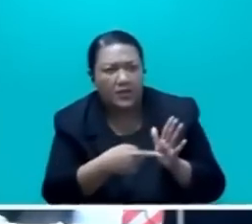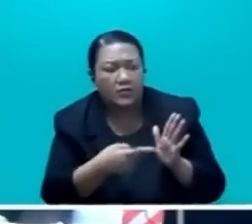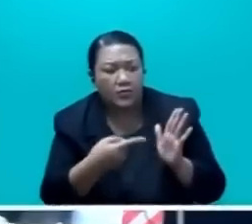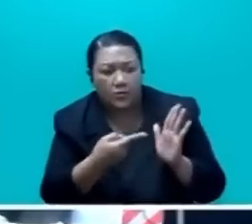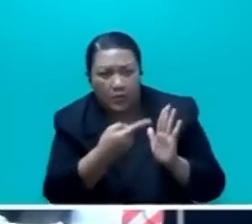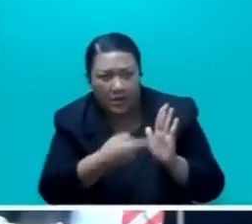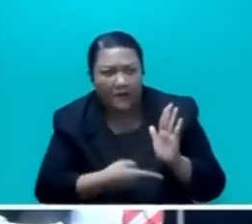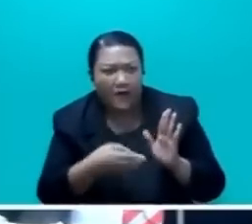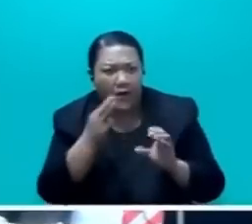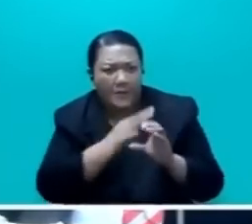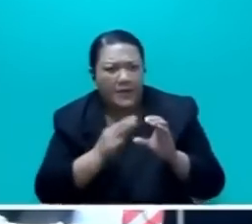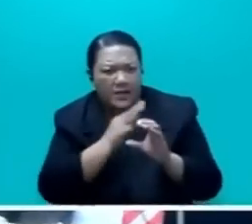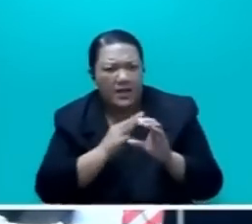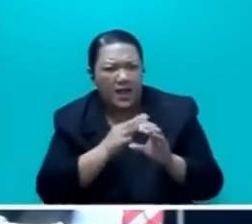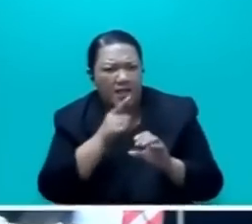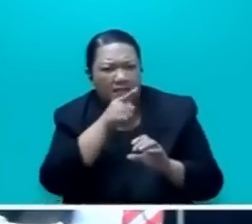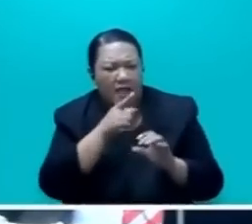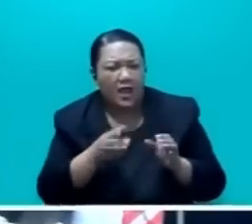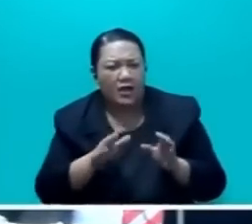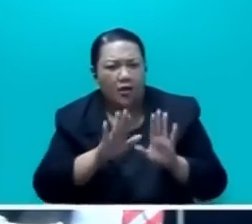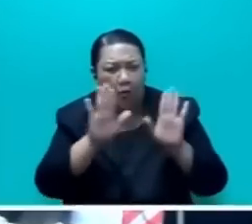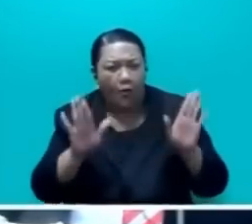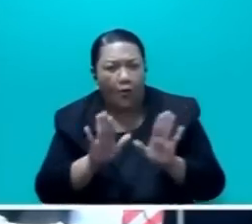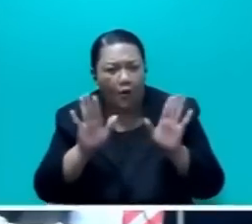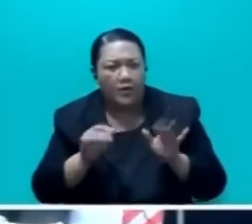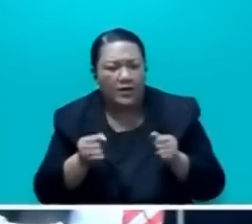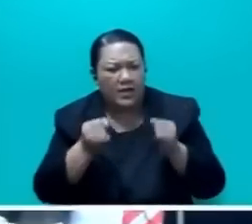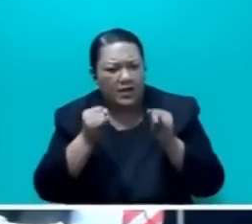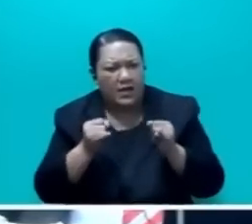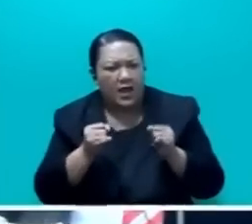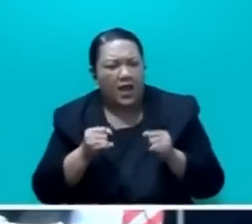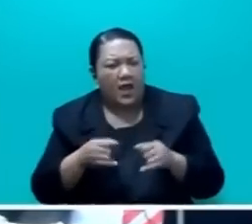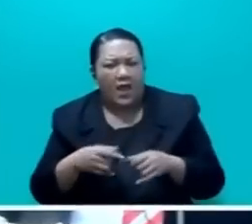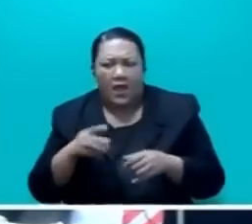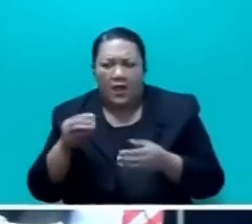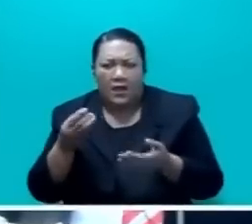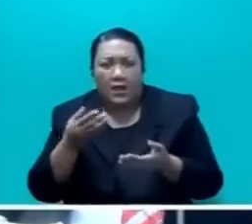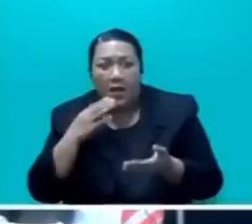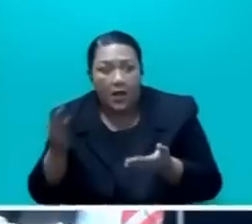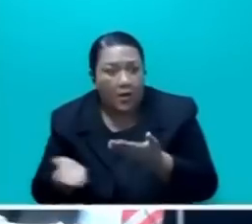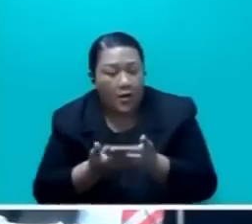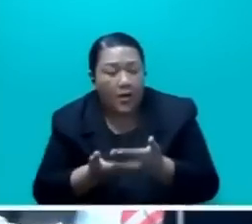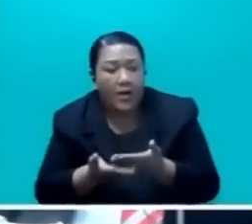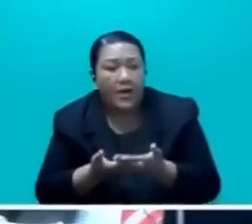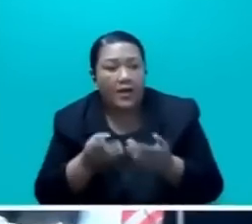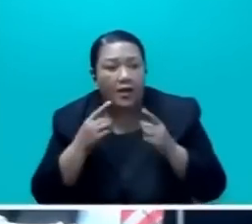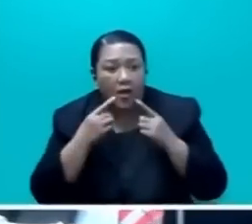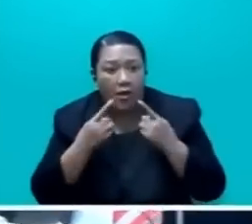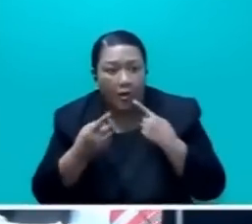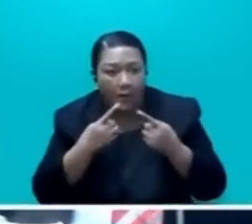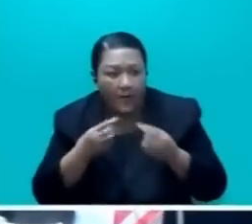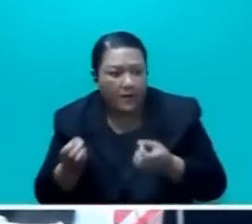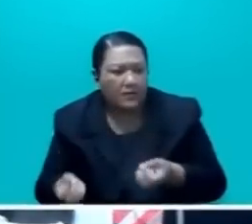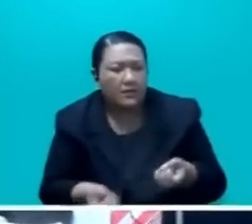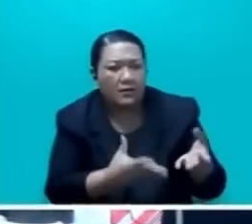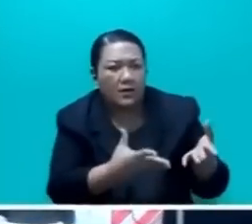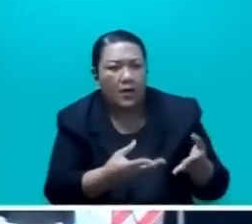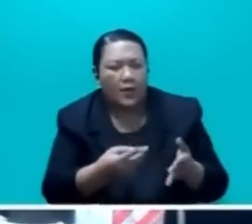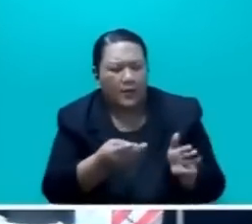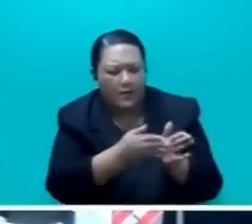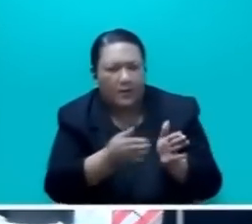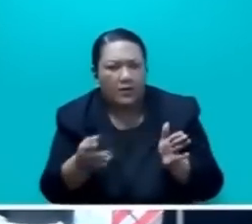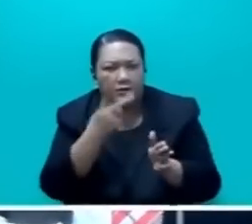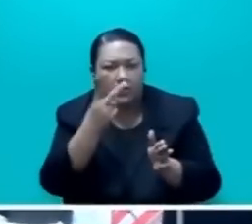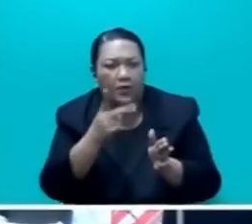media organizations at Holiday Inn and was surprisingly told to submit their comments to the draft Media Industry Development within 2 hours. Mr. Speaker,